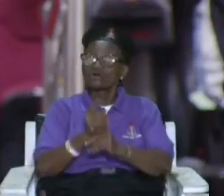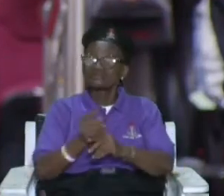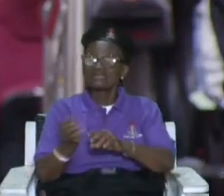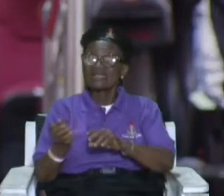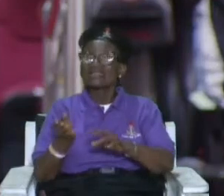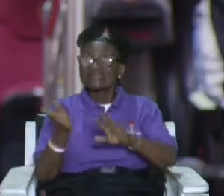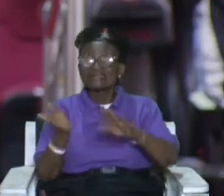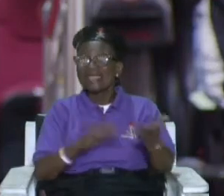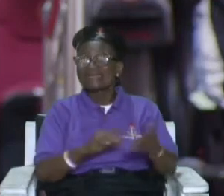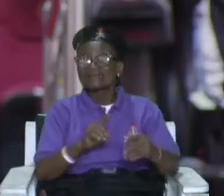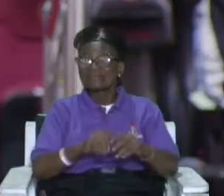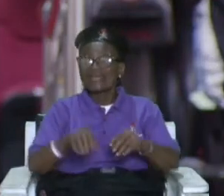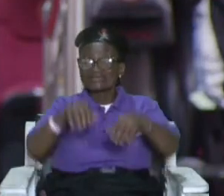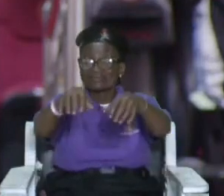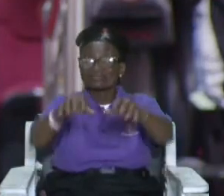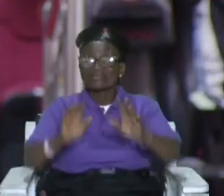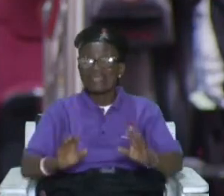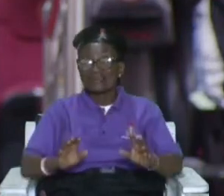stinking,